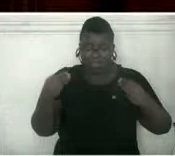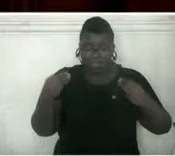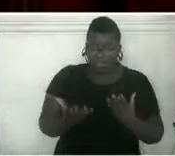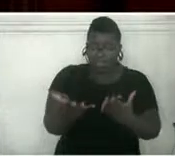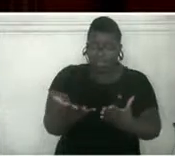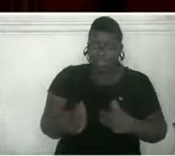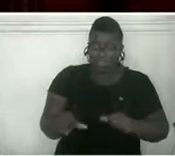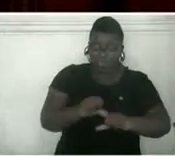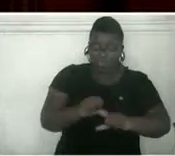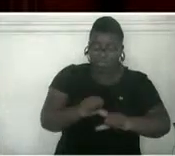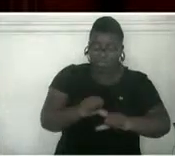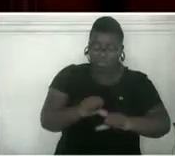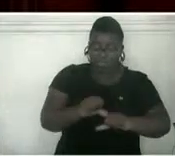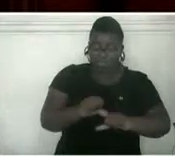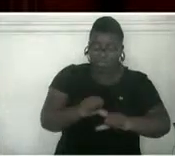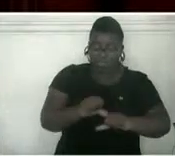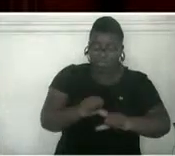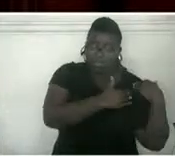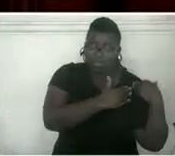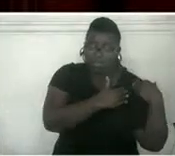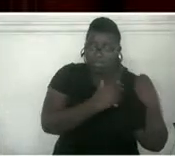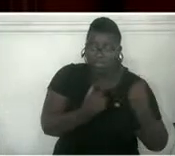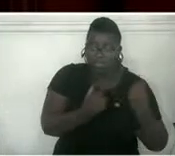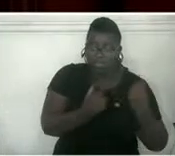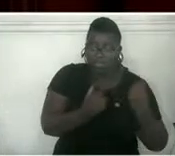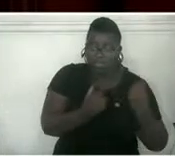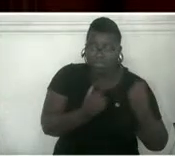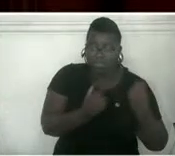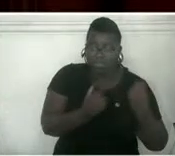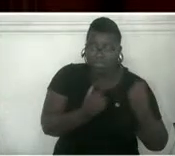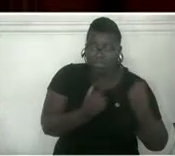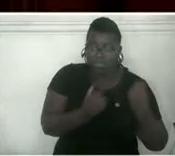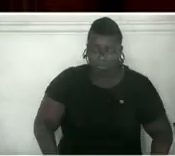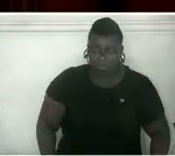social safety net to the poor.